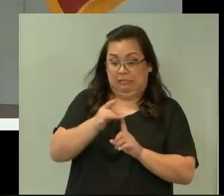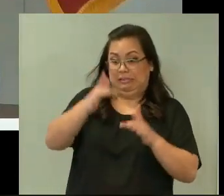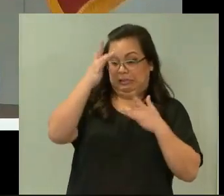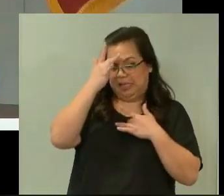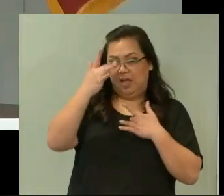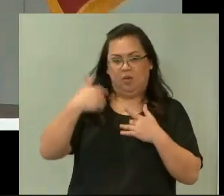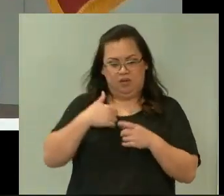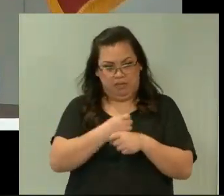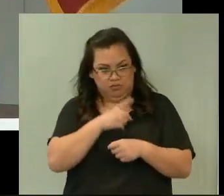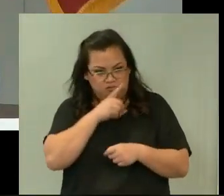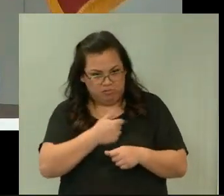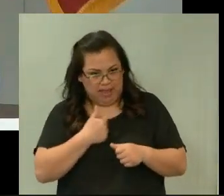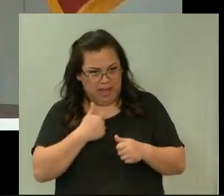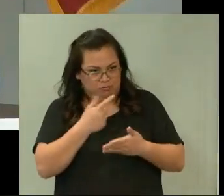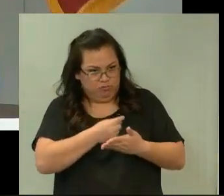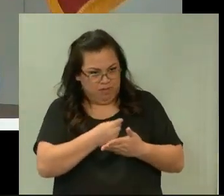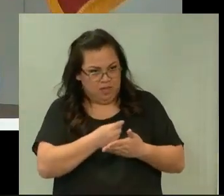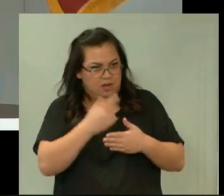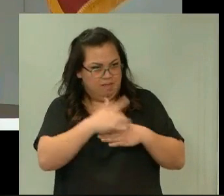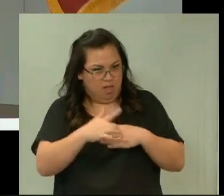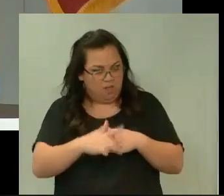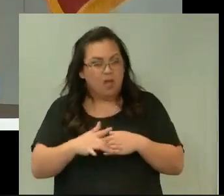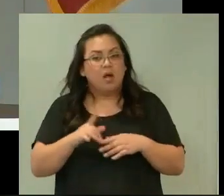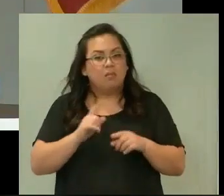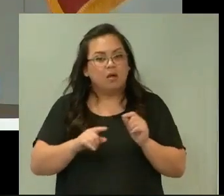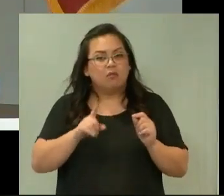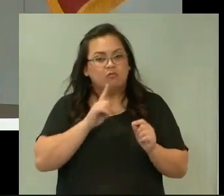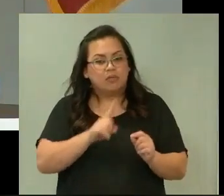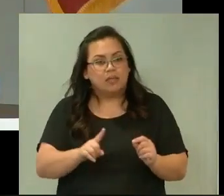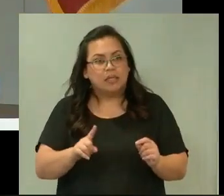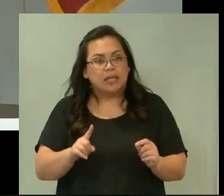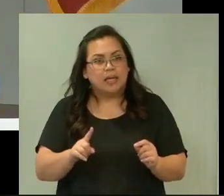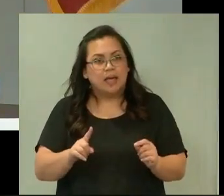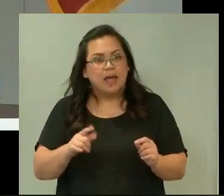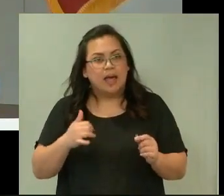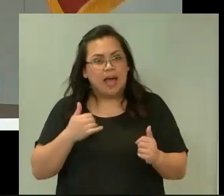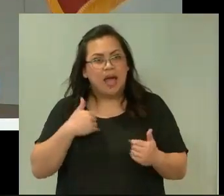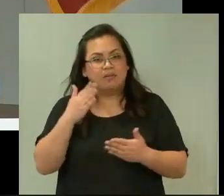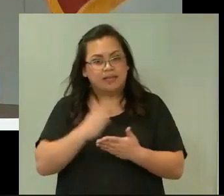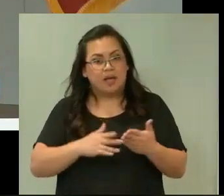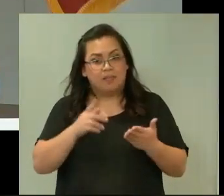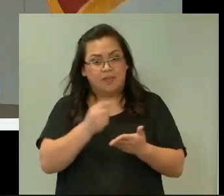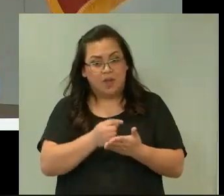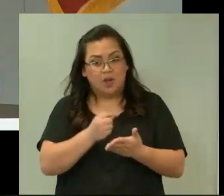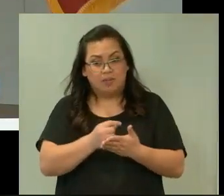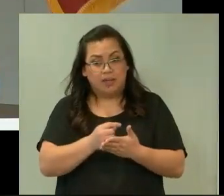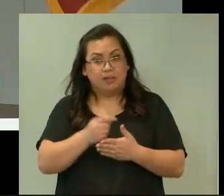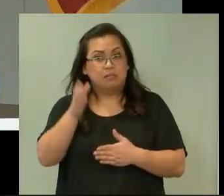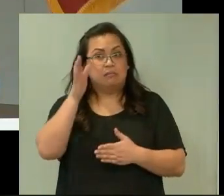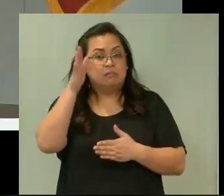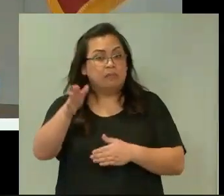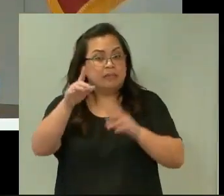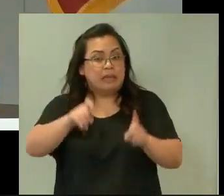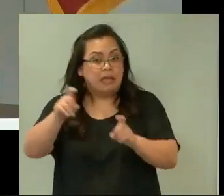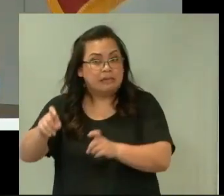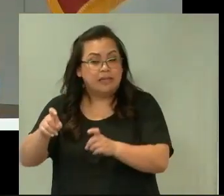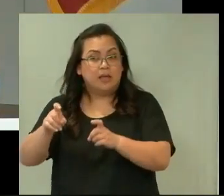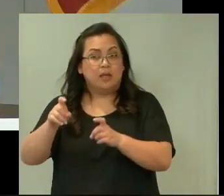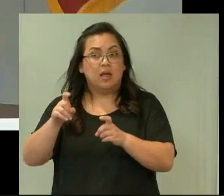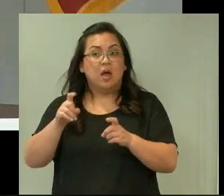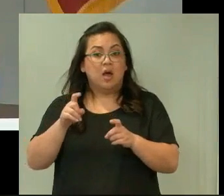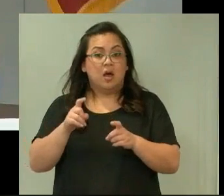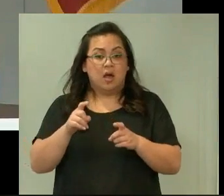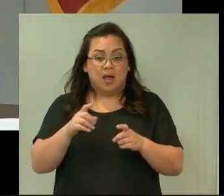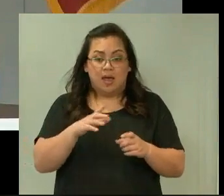are still under development, there are some very promising therapeutics coming into the market, including particularly